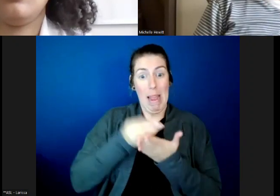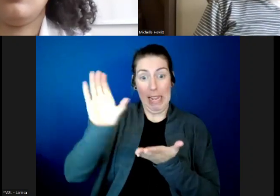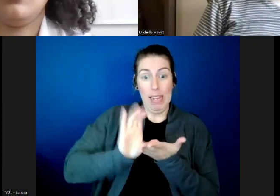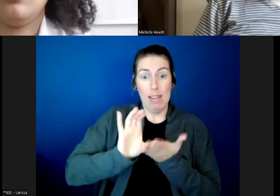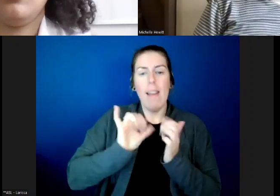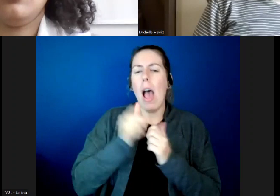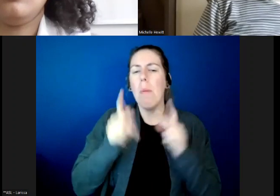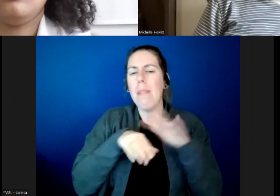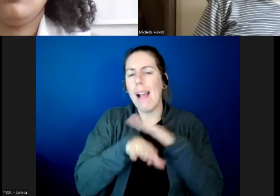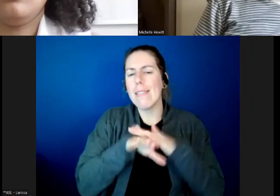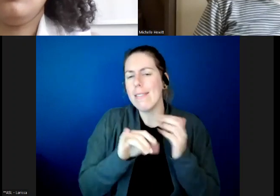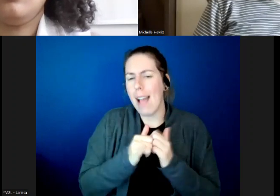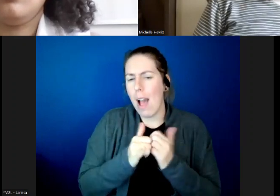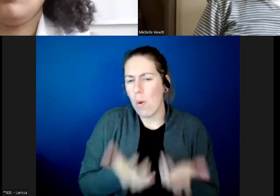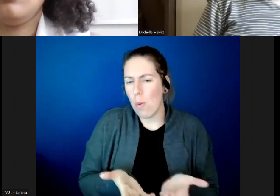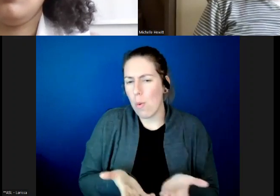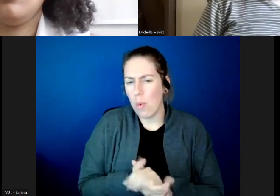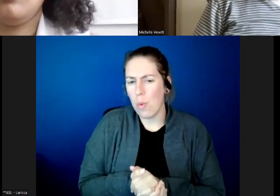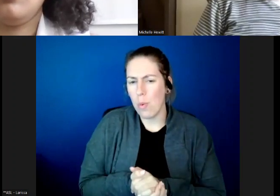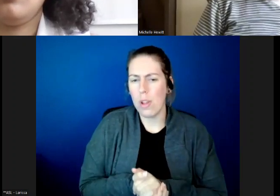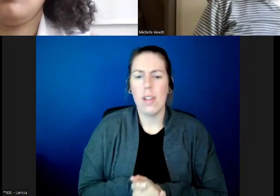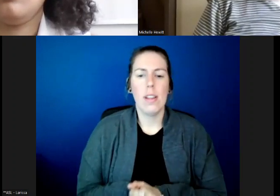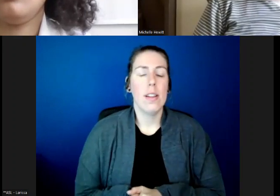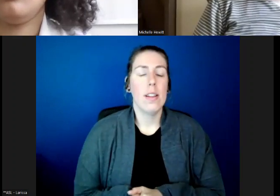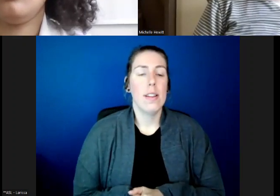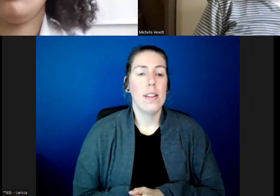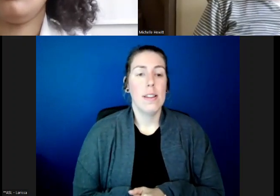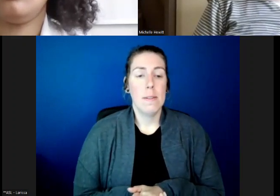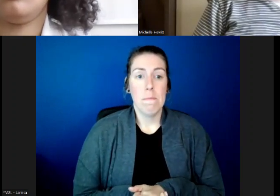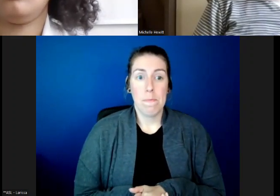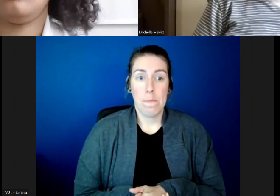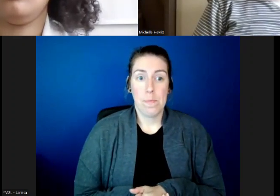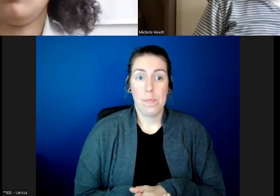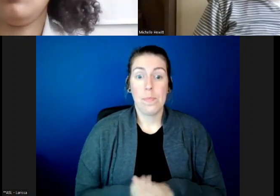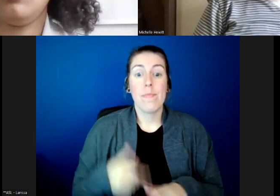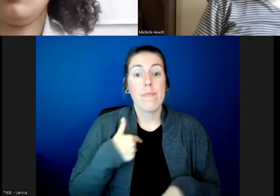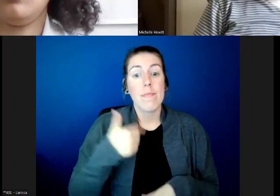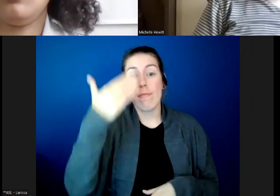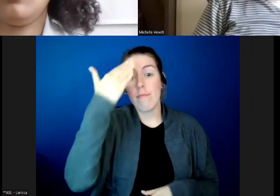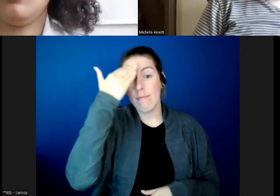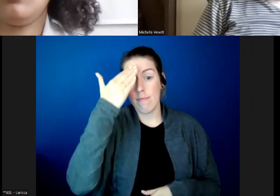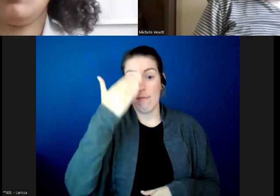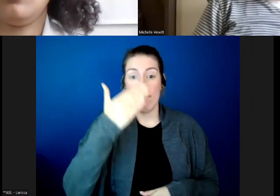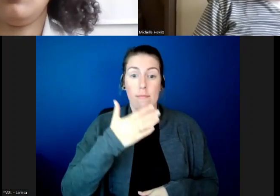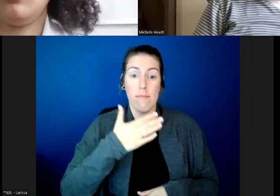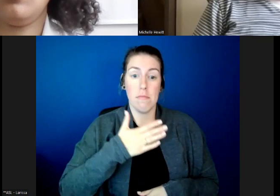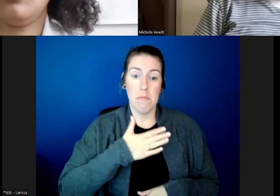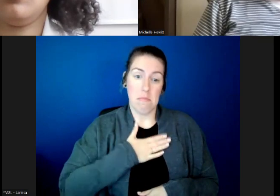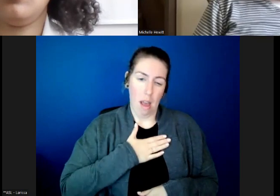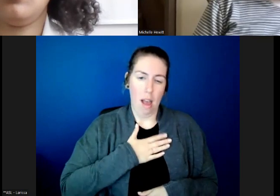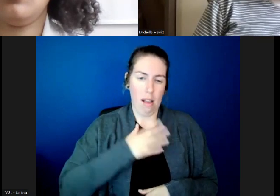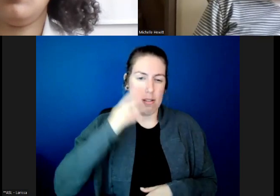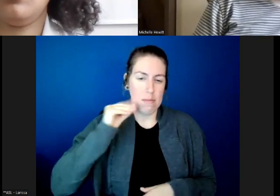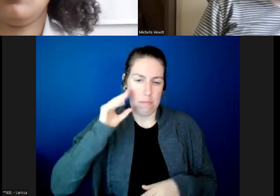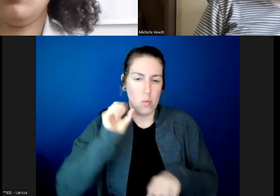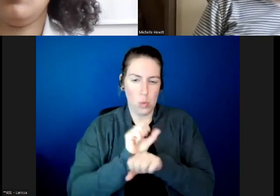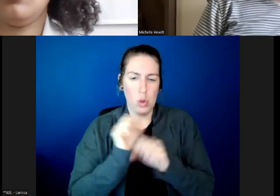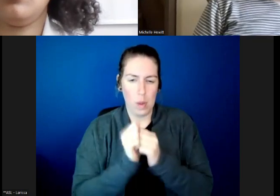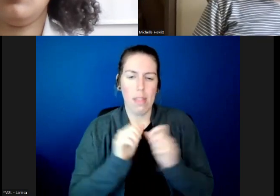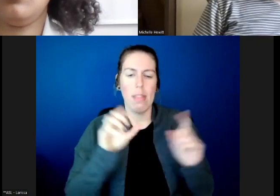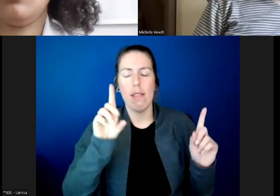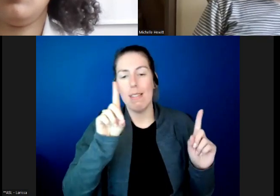And you know, I know that from my links with DABC, Disability Alliance